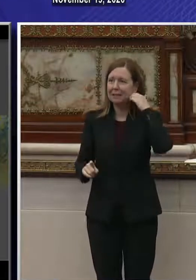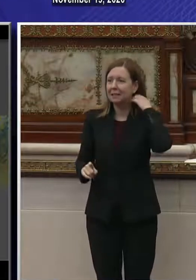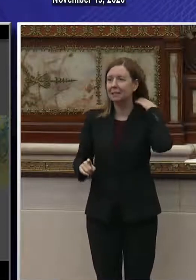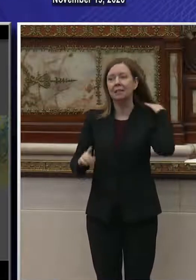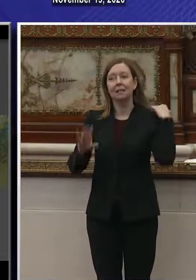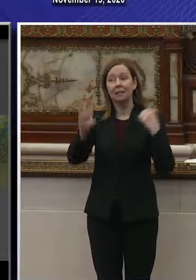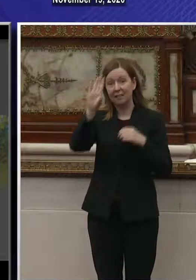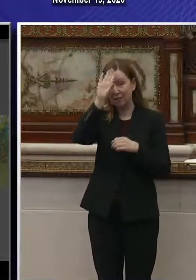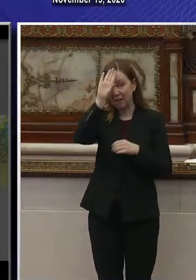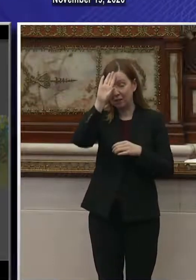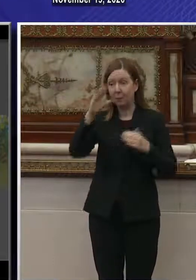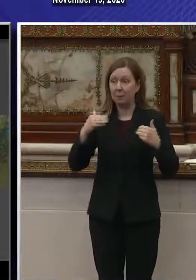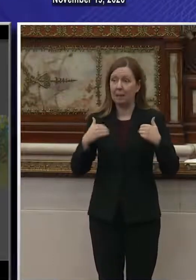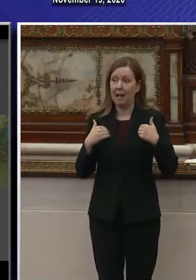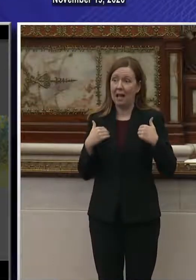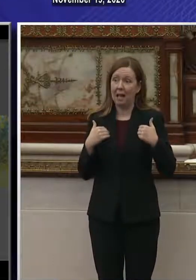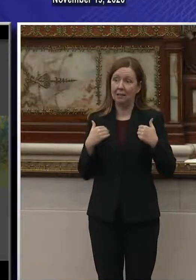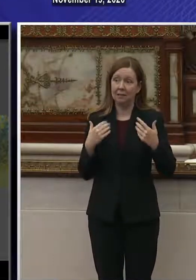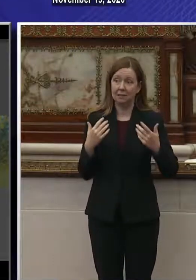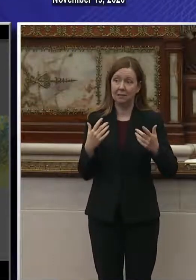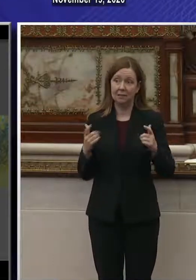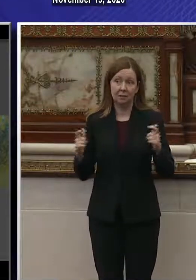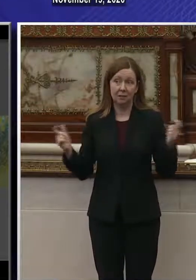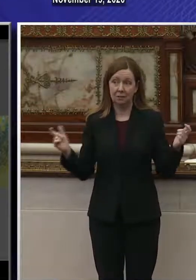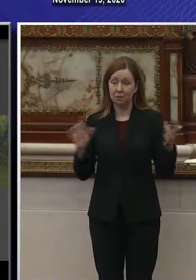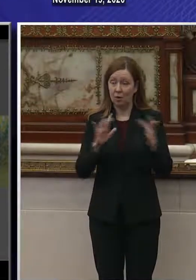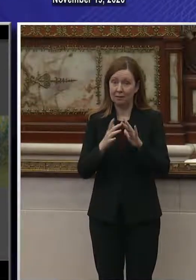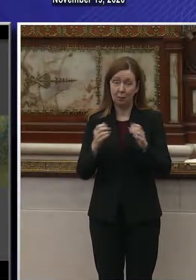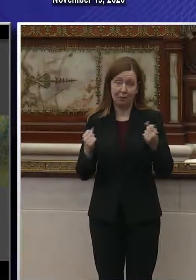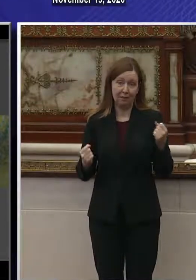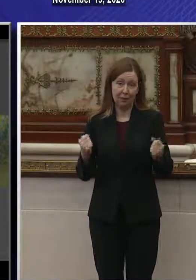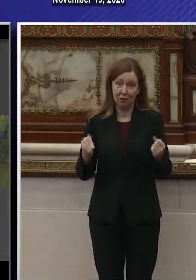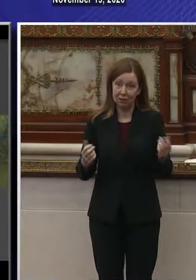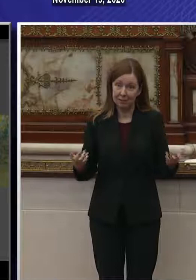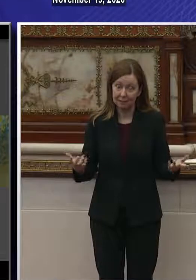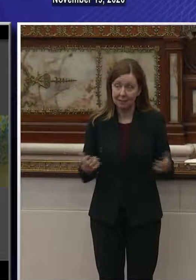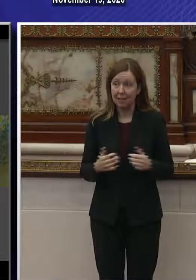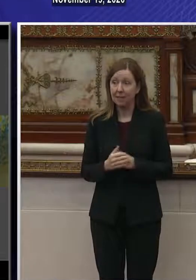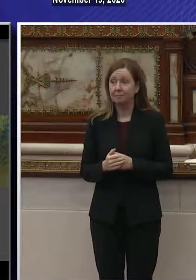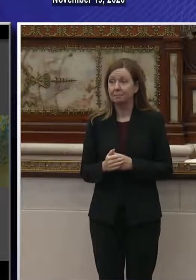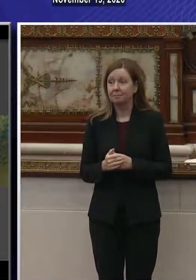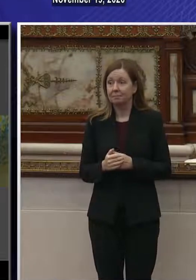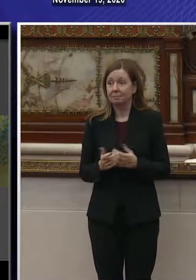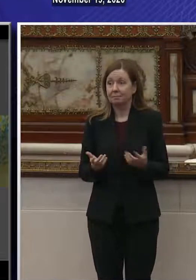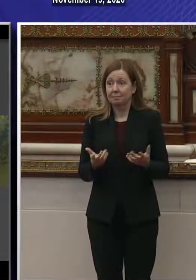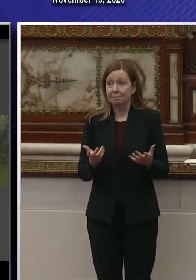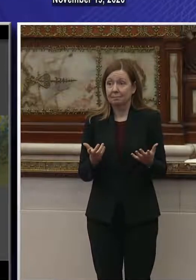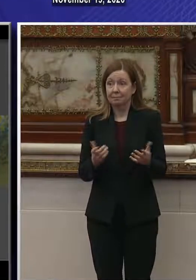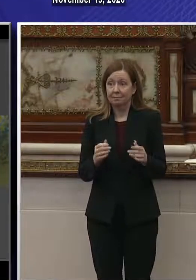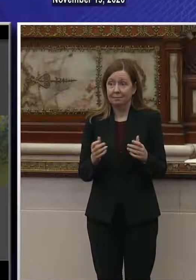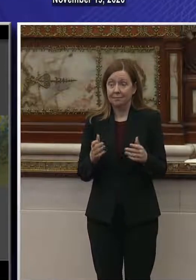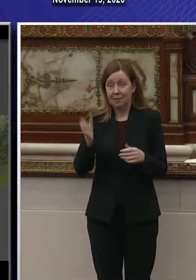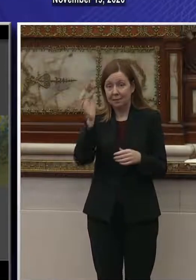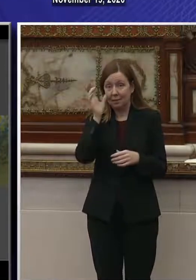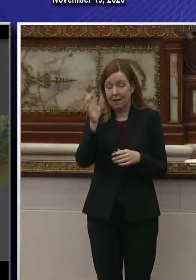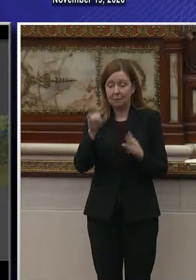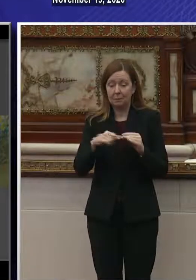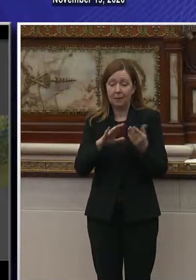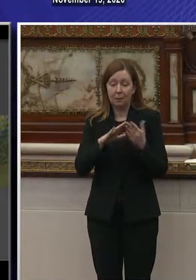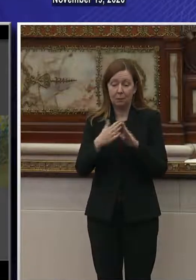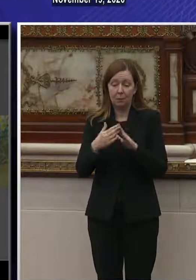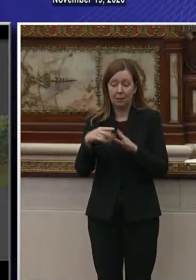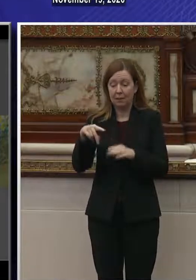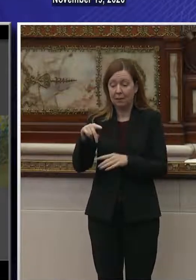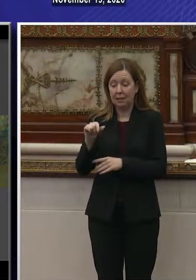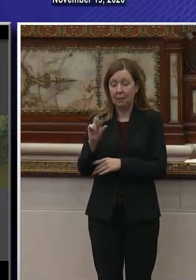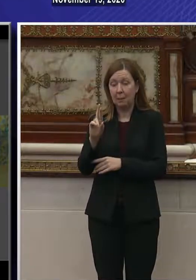fire department has this very large network of vehicles, and there's this concept out there of community